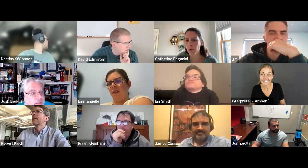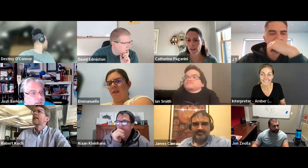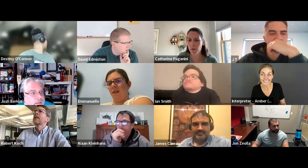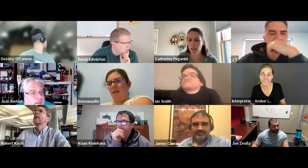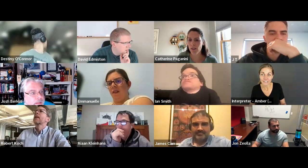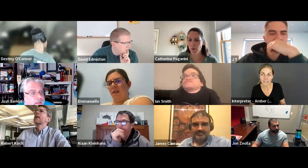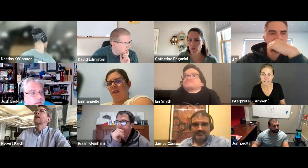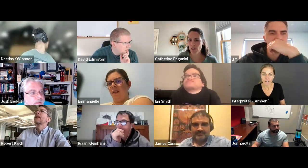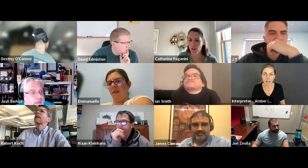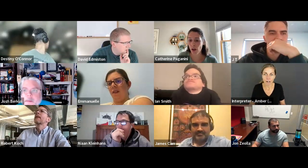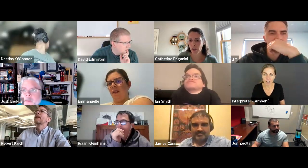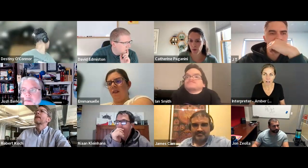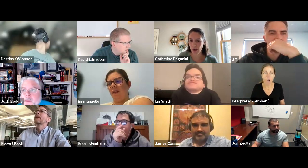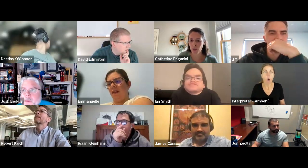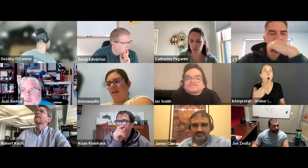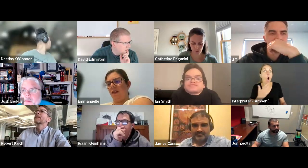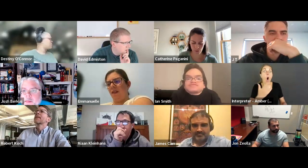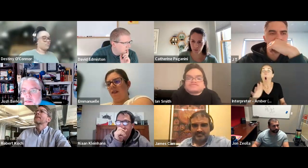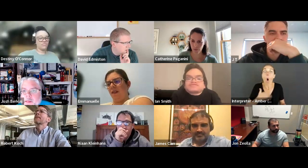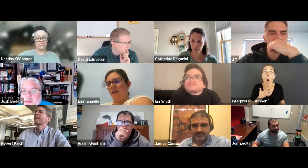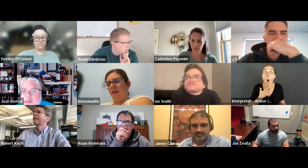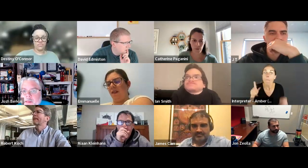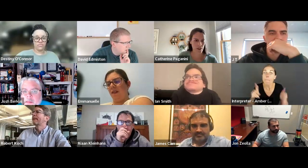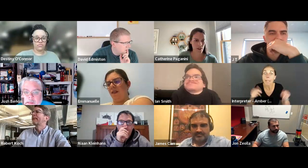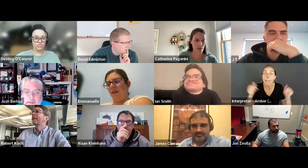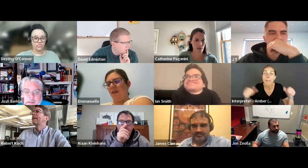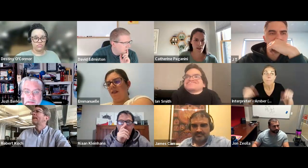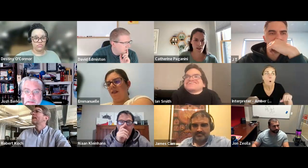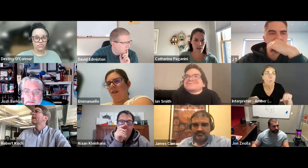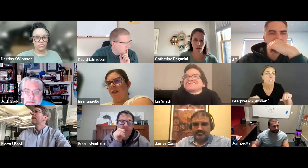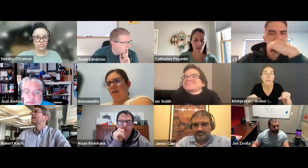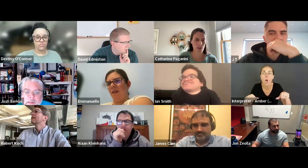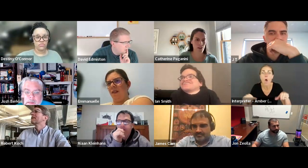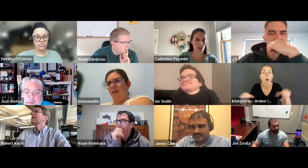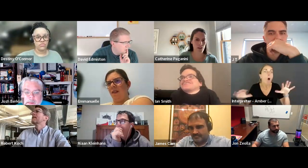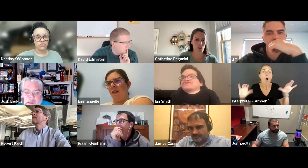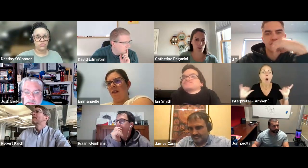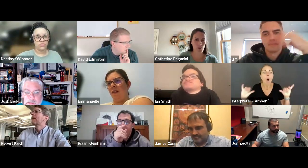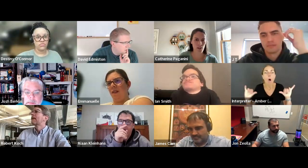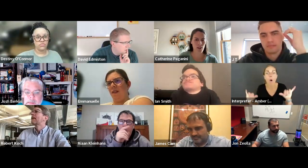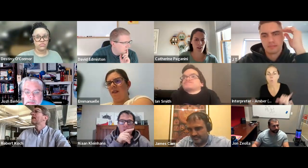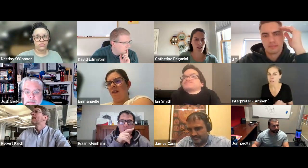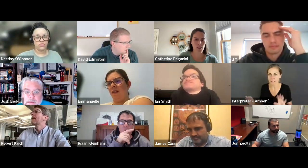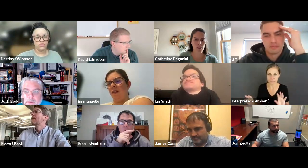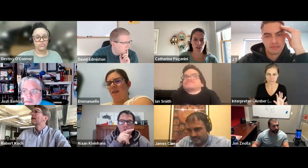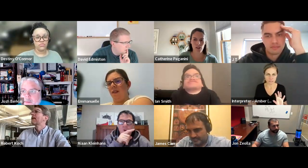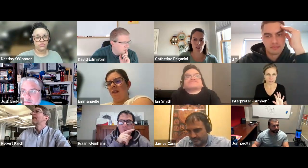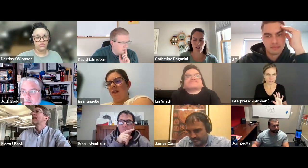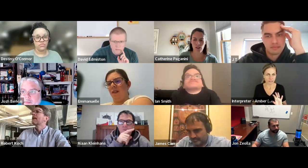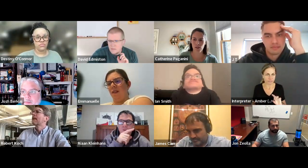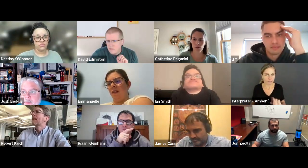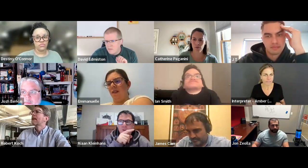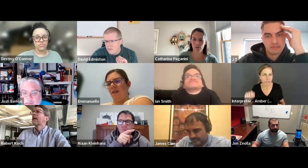Oh, people have been posting. So I don't know. I think to clarify, Catherine, to